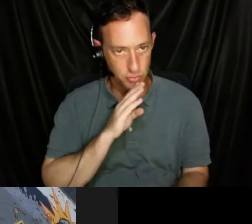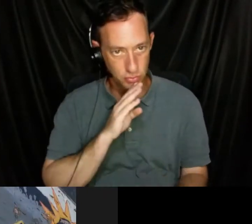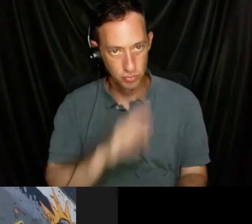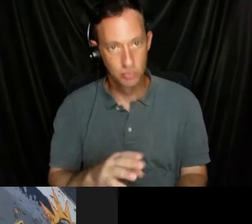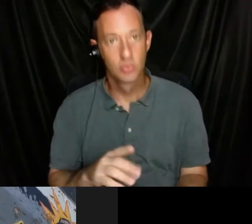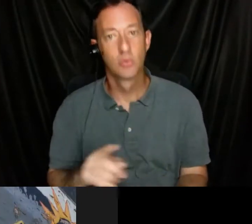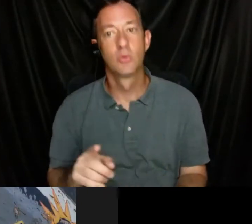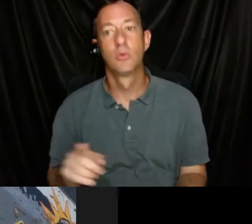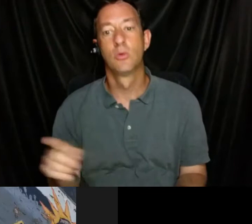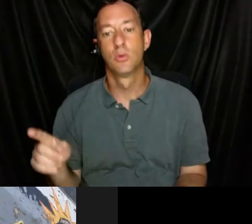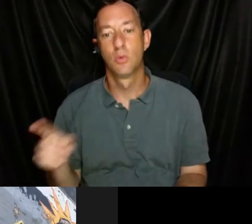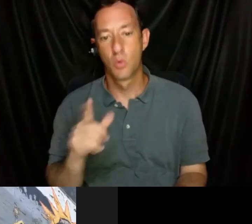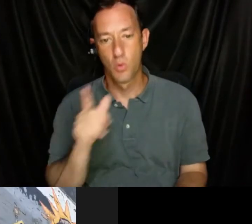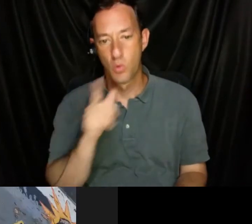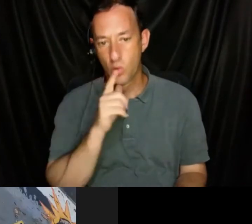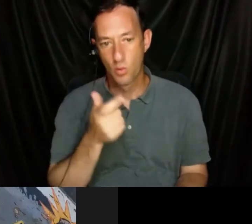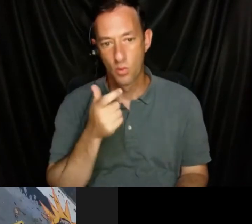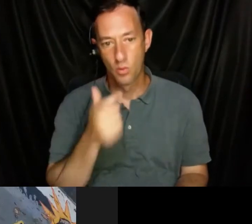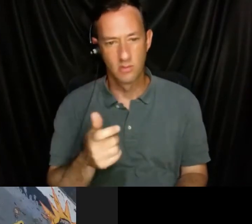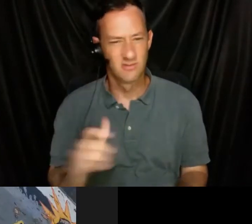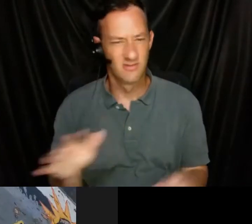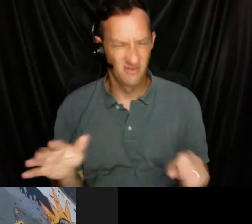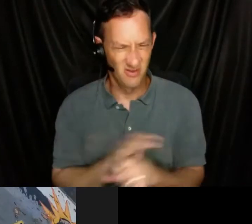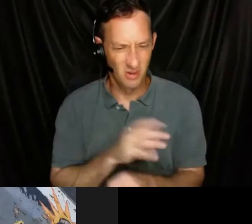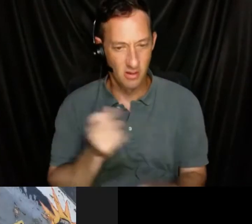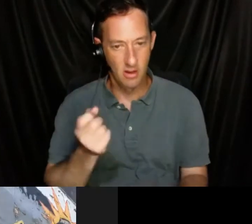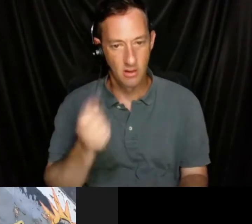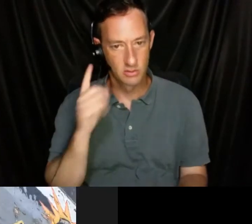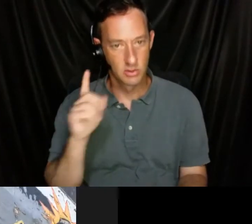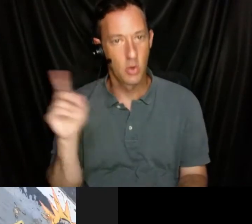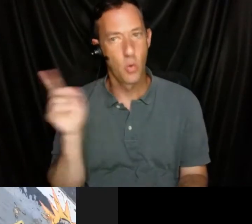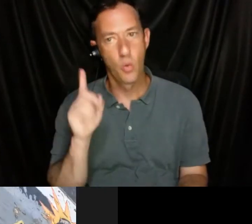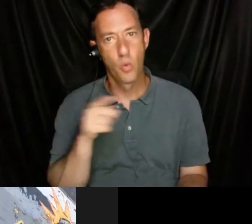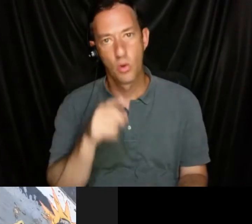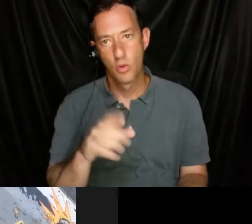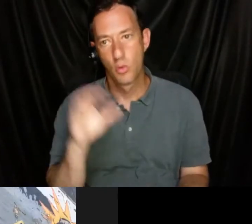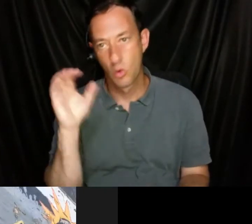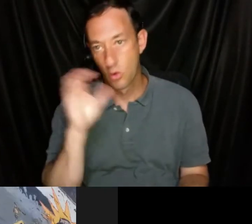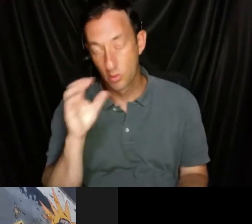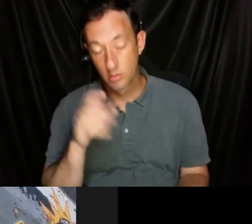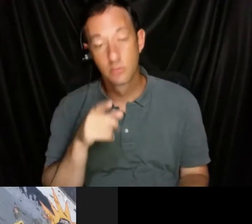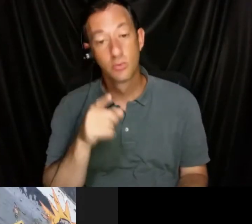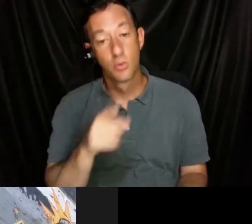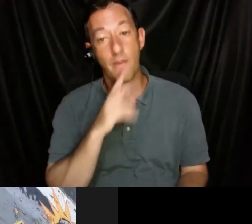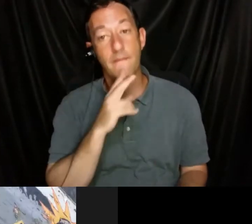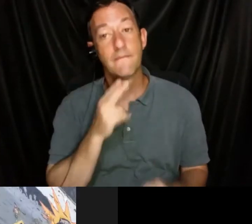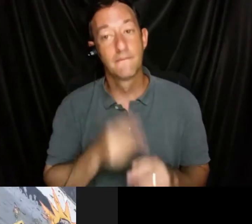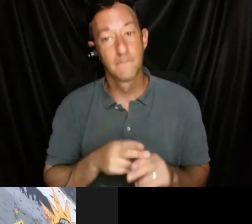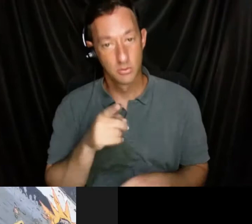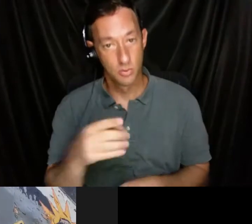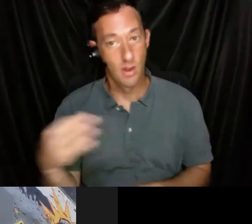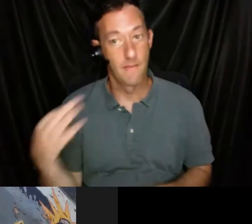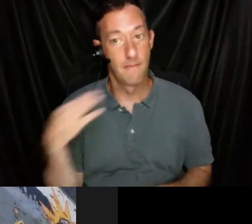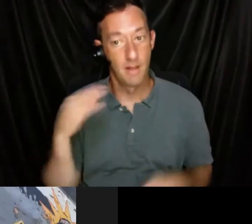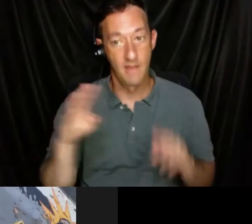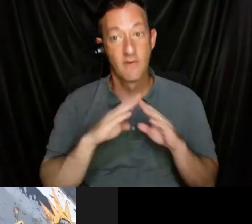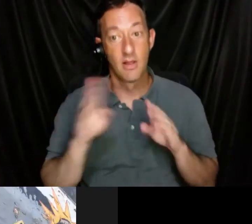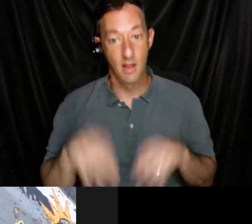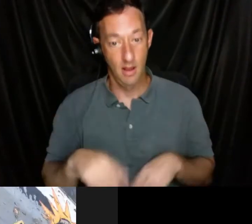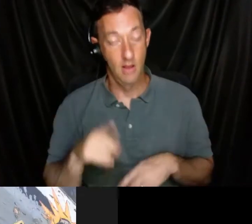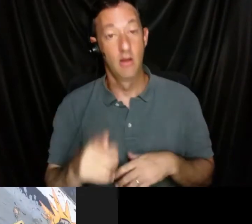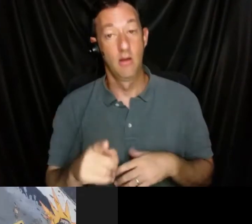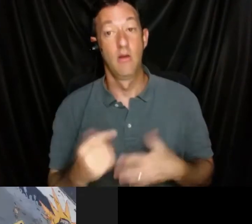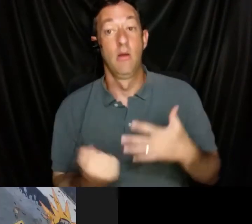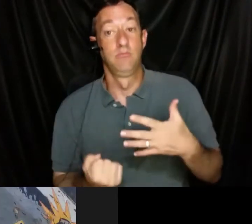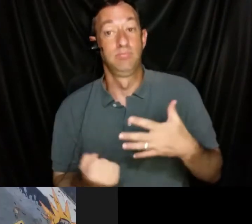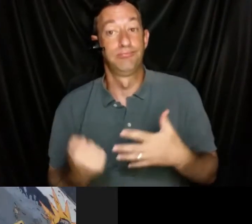our attendees understand where you were looking. So you mentioned that you had applied for housing and you made it to the top of the wait list. Was